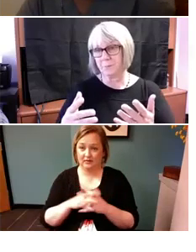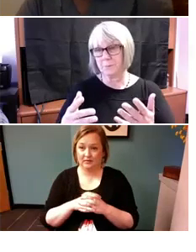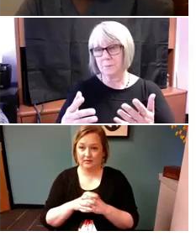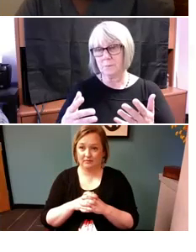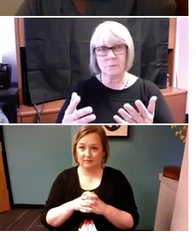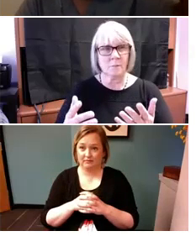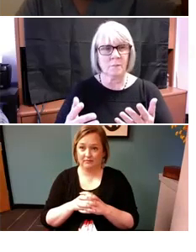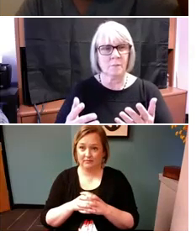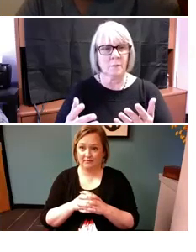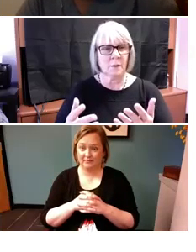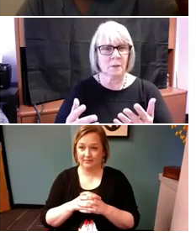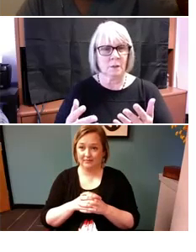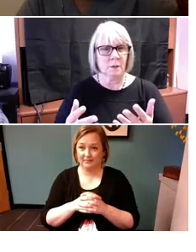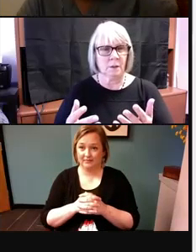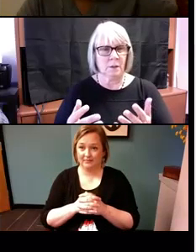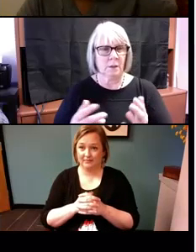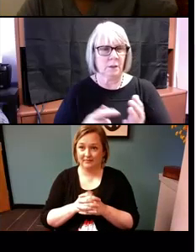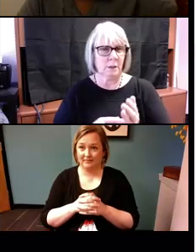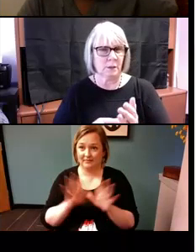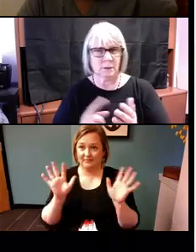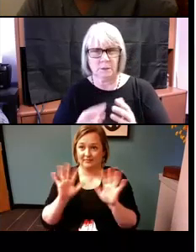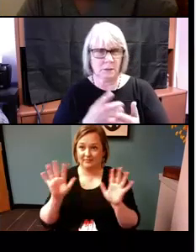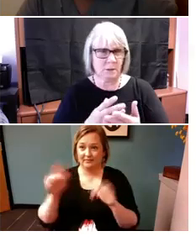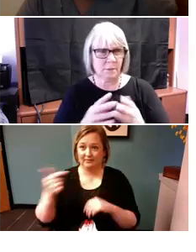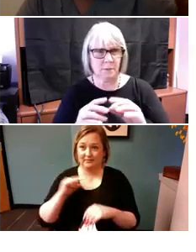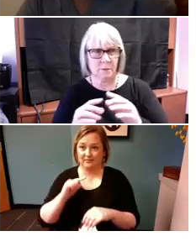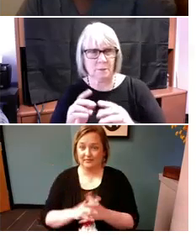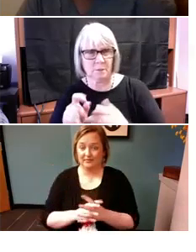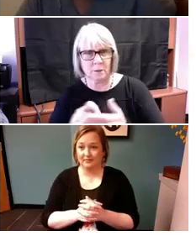I just have a scene number so that it stops once I run this.